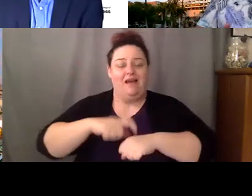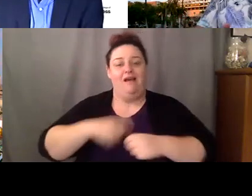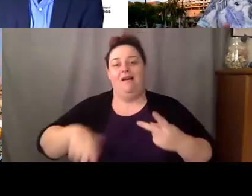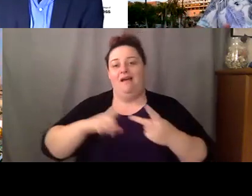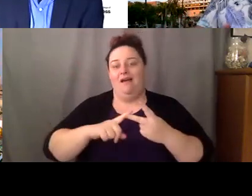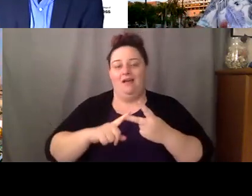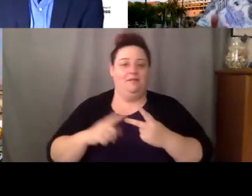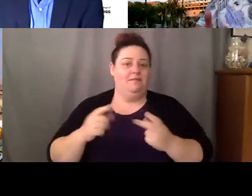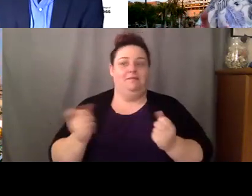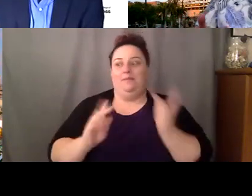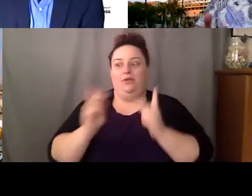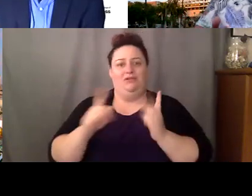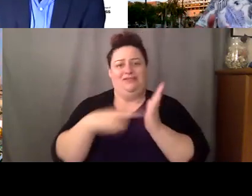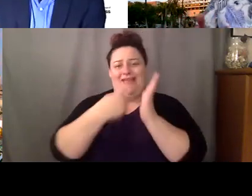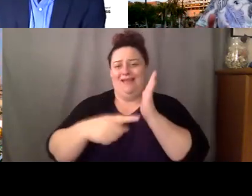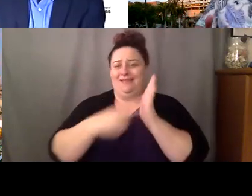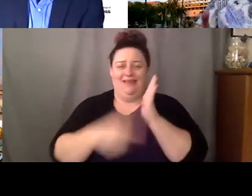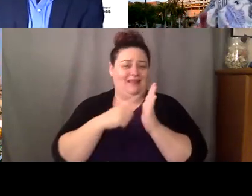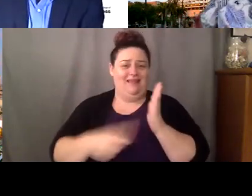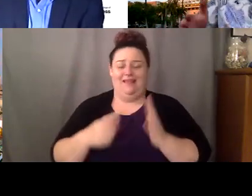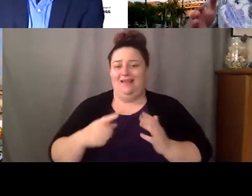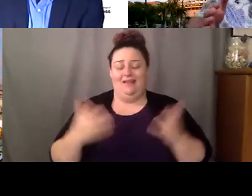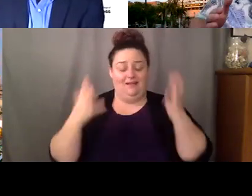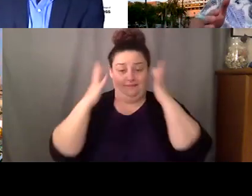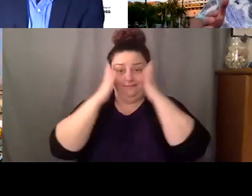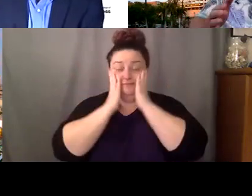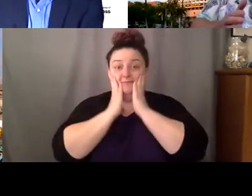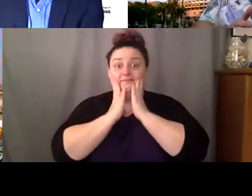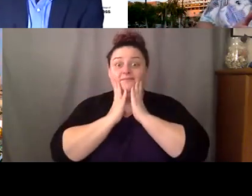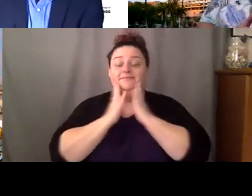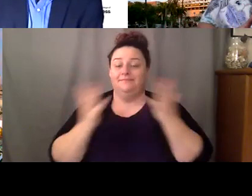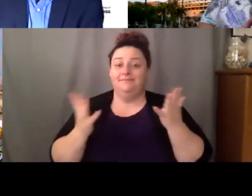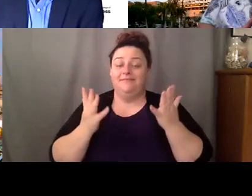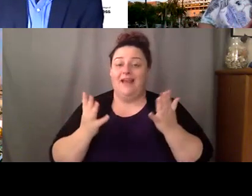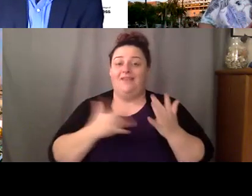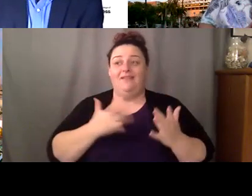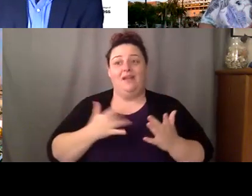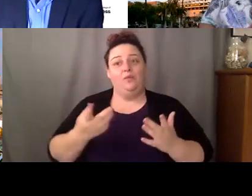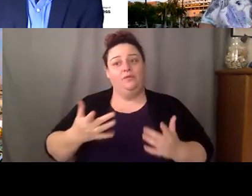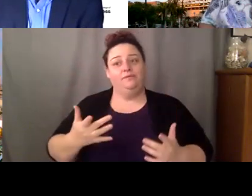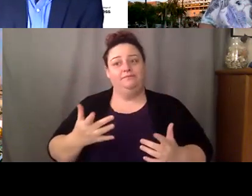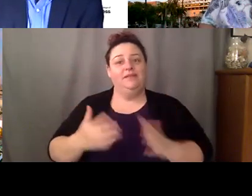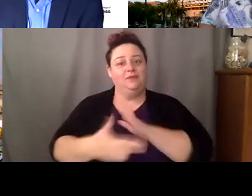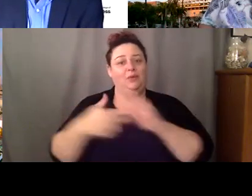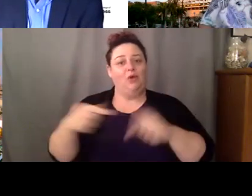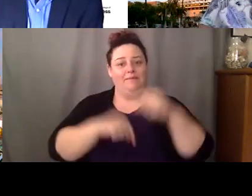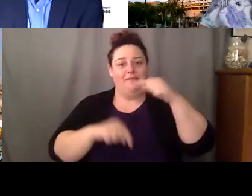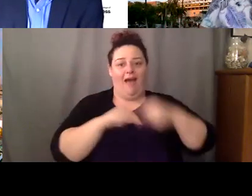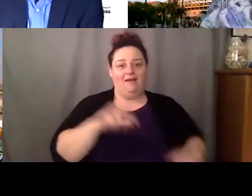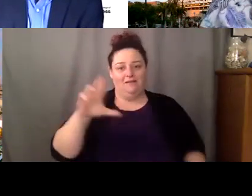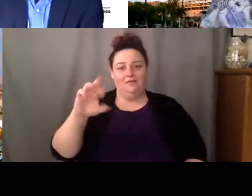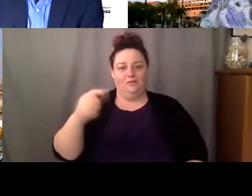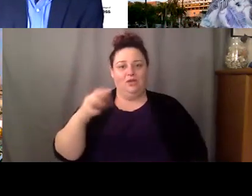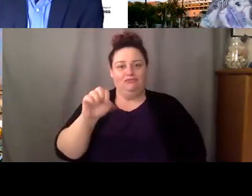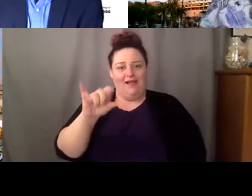off. And it's we're sort of regressing, I guess you could say, backwards as far as